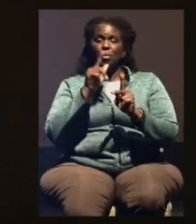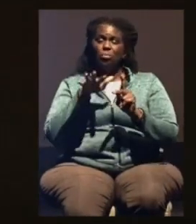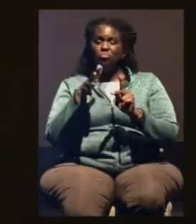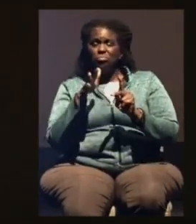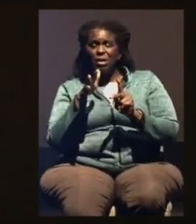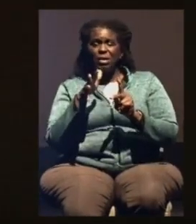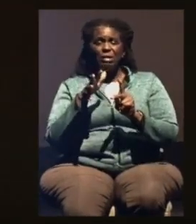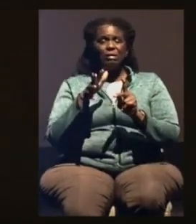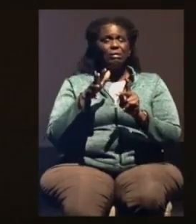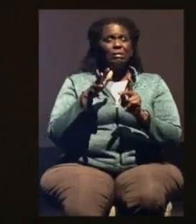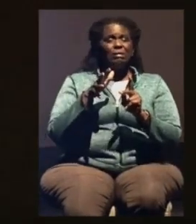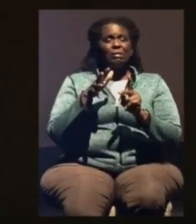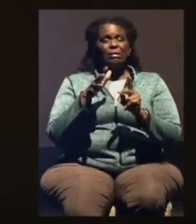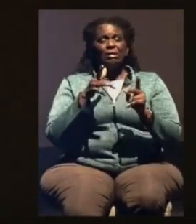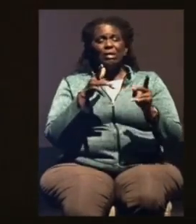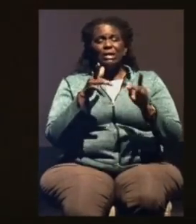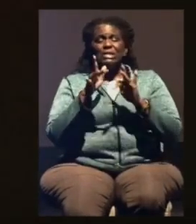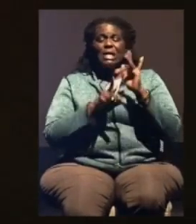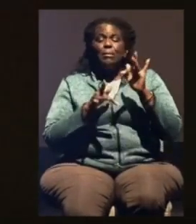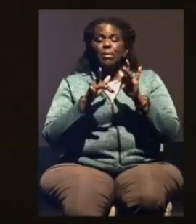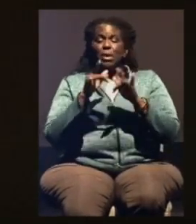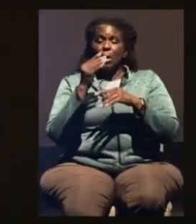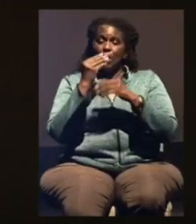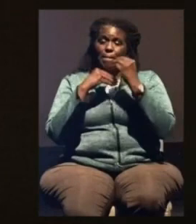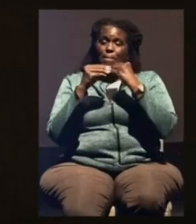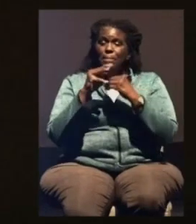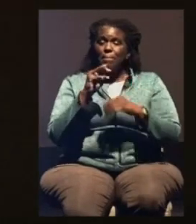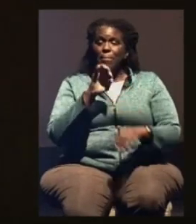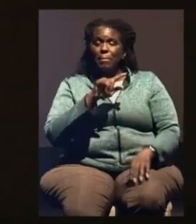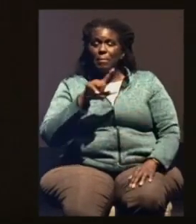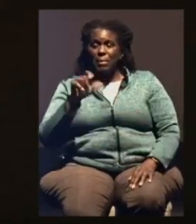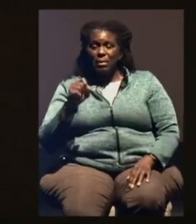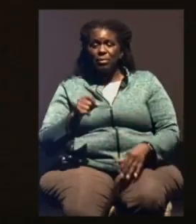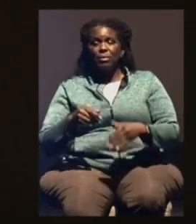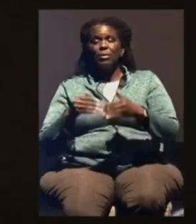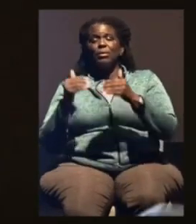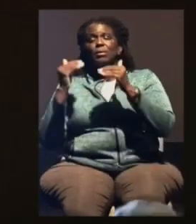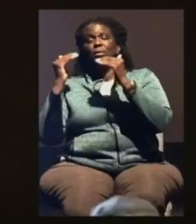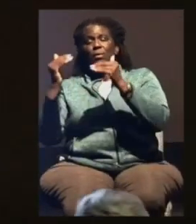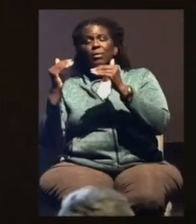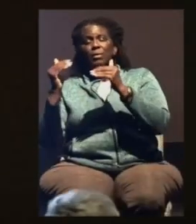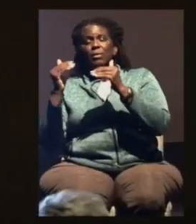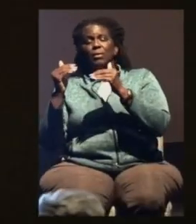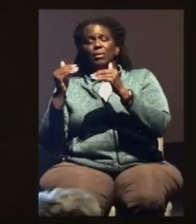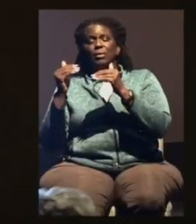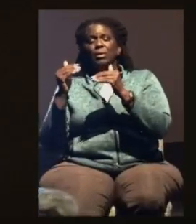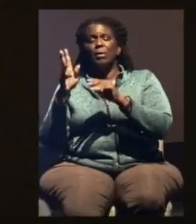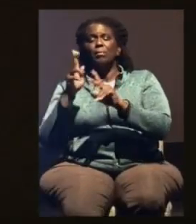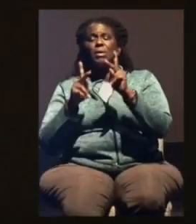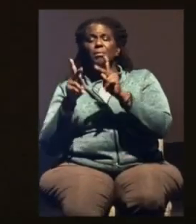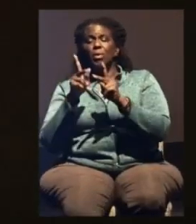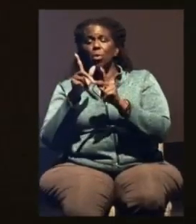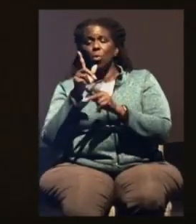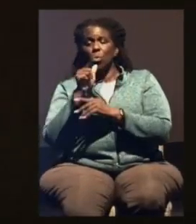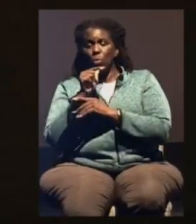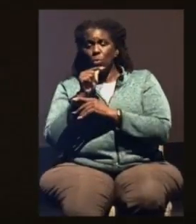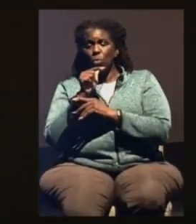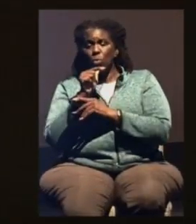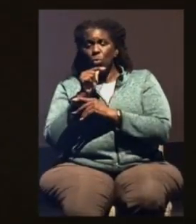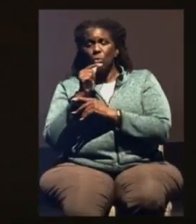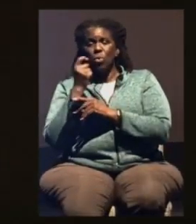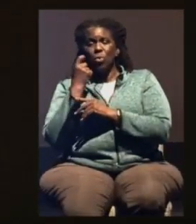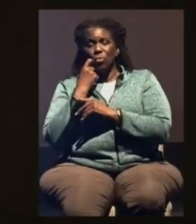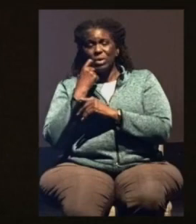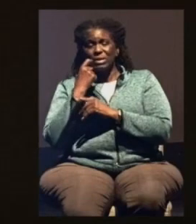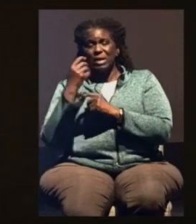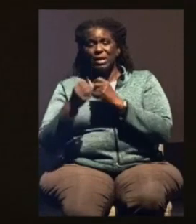moderately food insecure skip meals. And then by the time you get to the other end, you have highly food insecure people who within the last